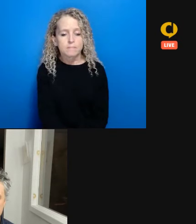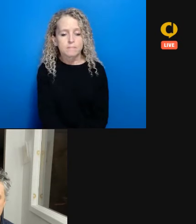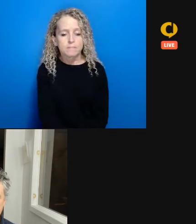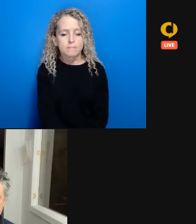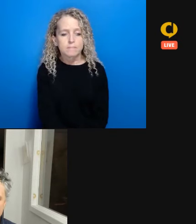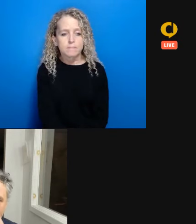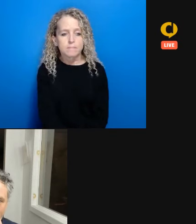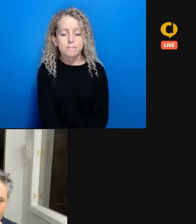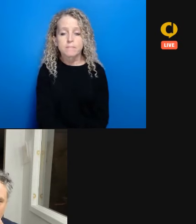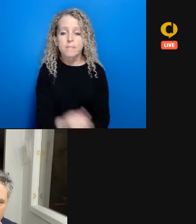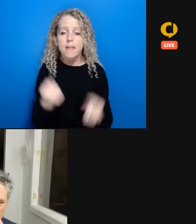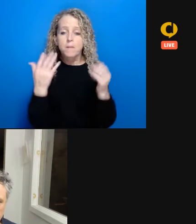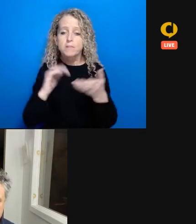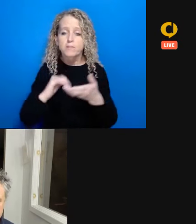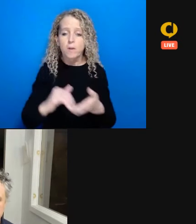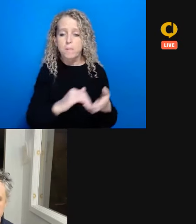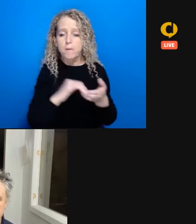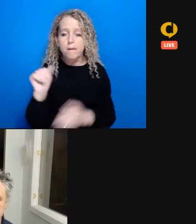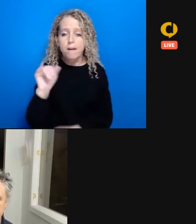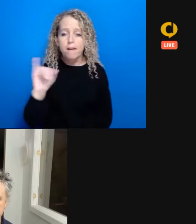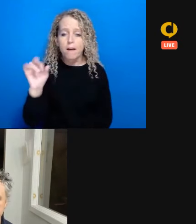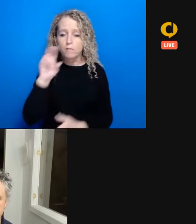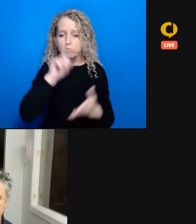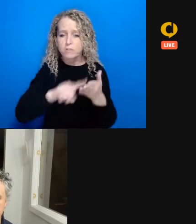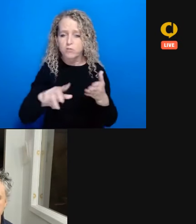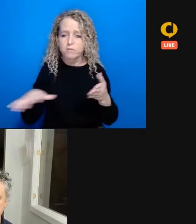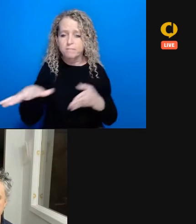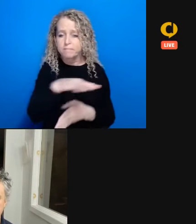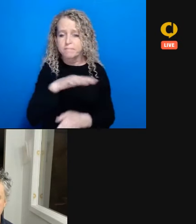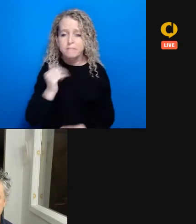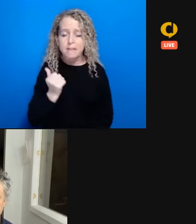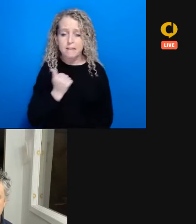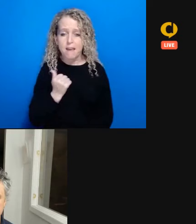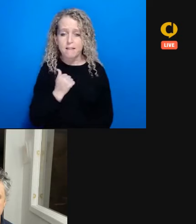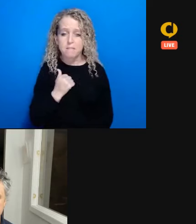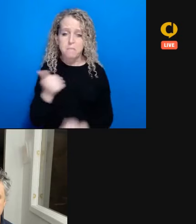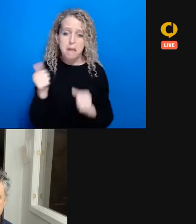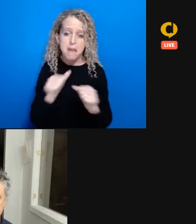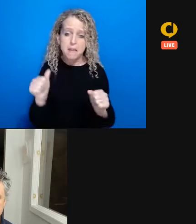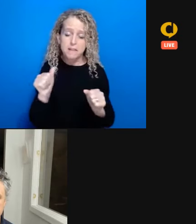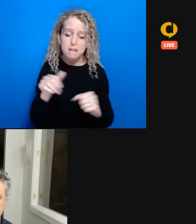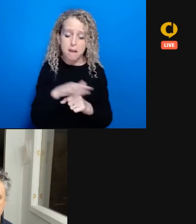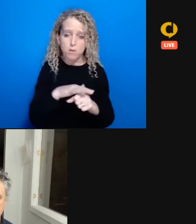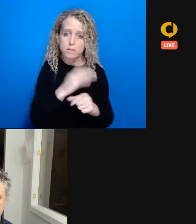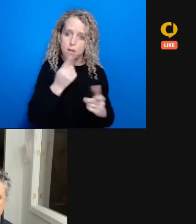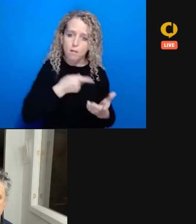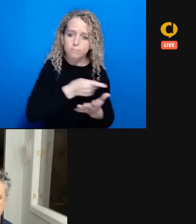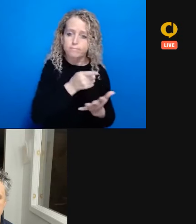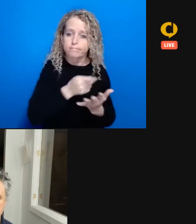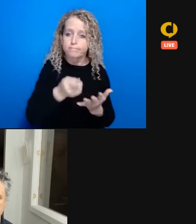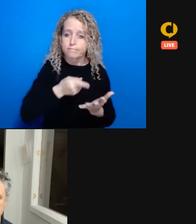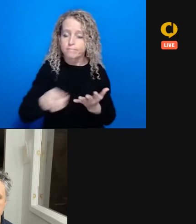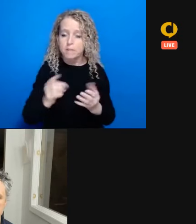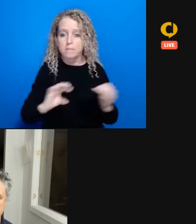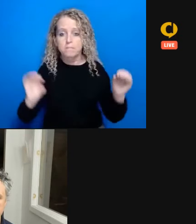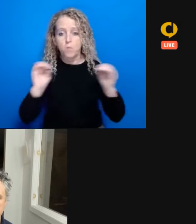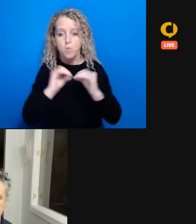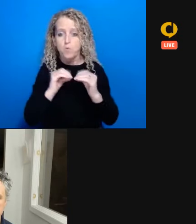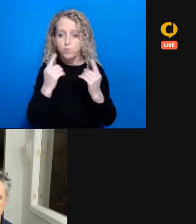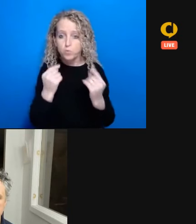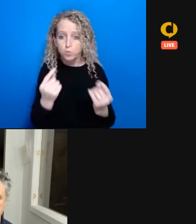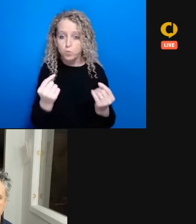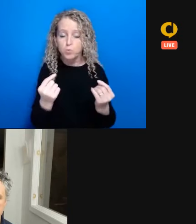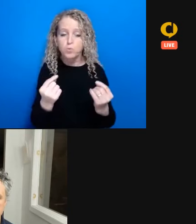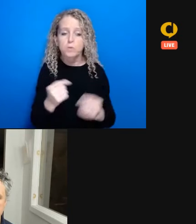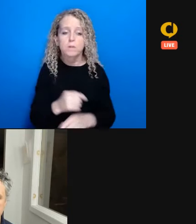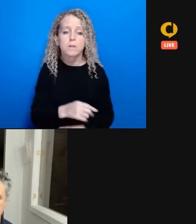is being done in Canada, and are there any major or specific areas of interest in which this research is being done? And as a follow-up, what are the main sources